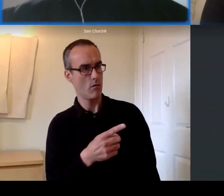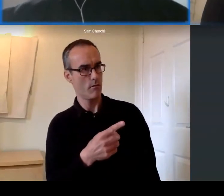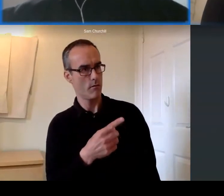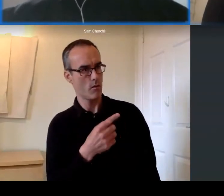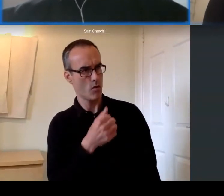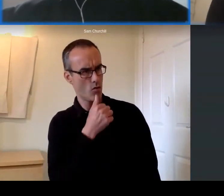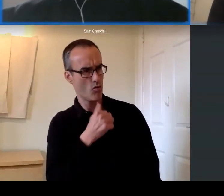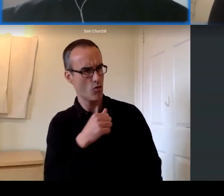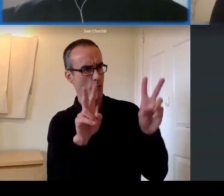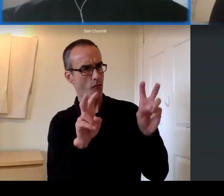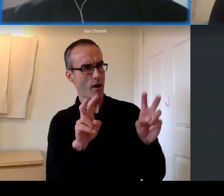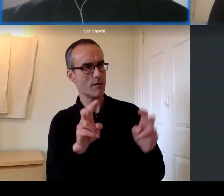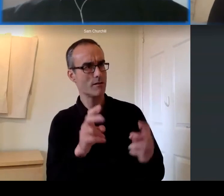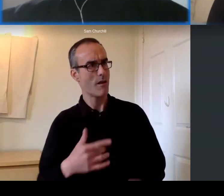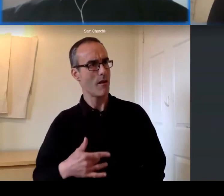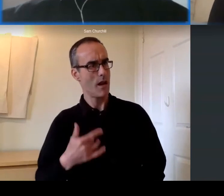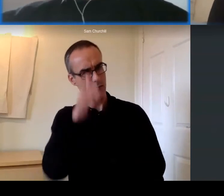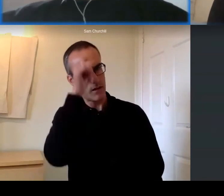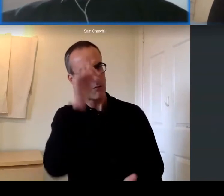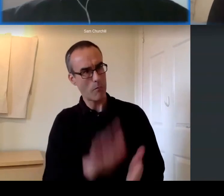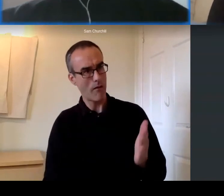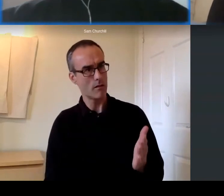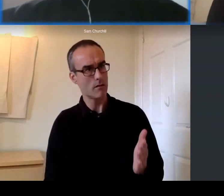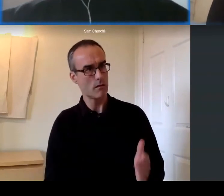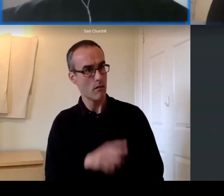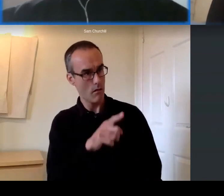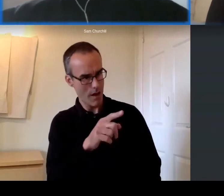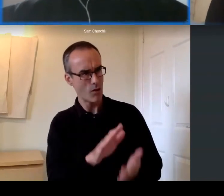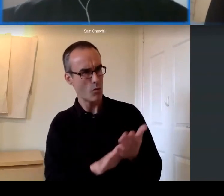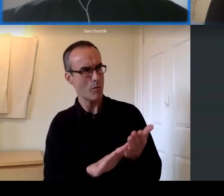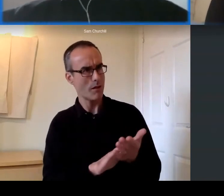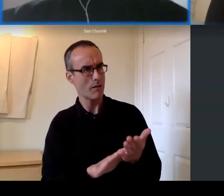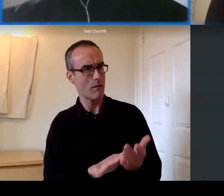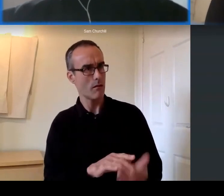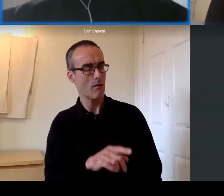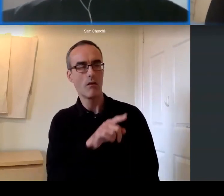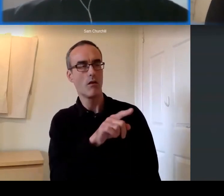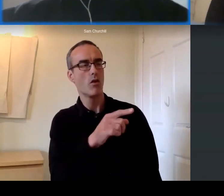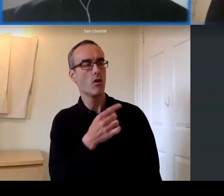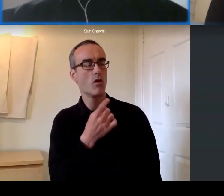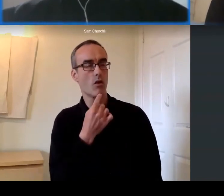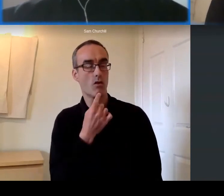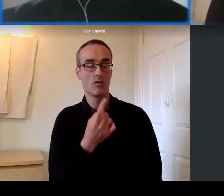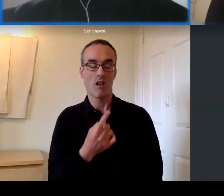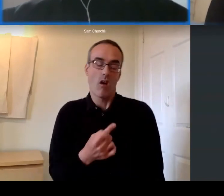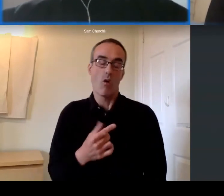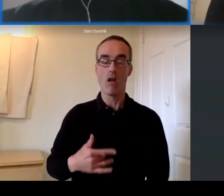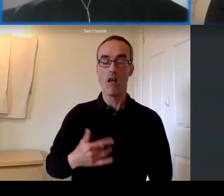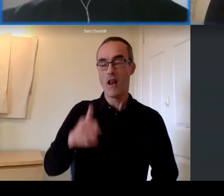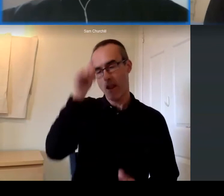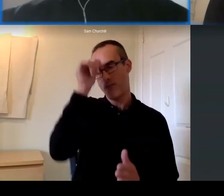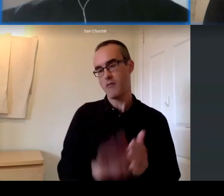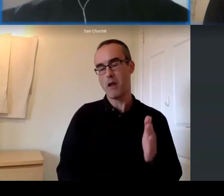them as individuals and communities. So it's good to see that there seems to